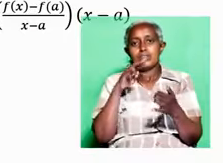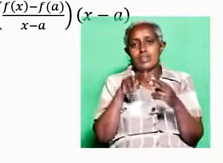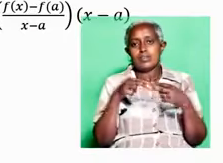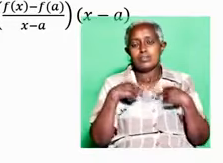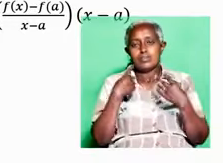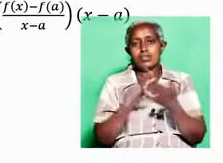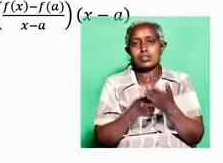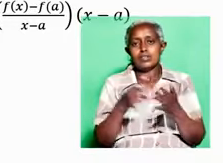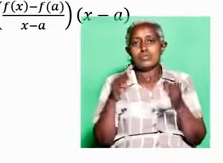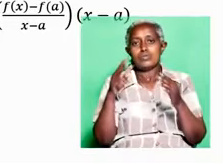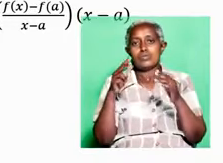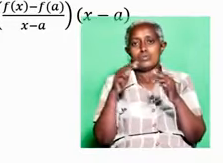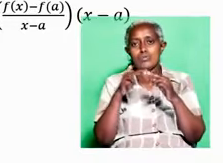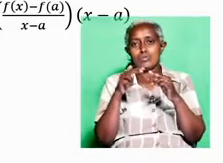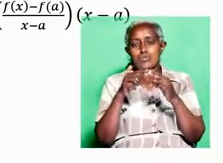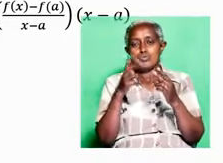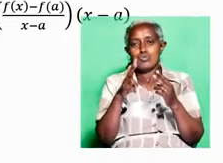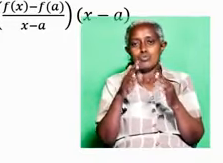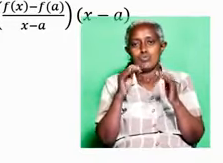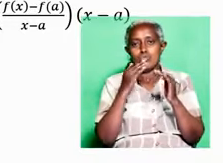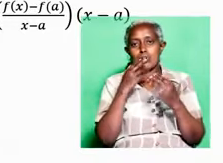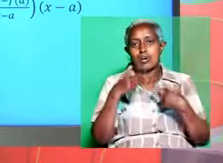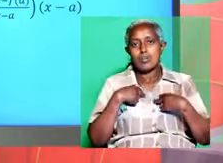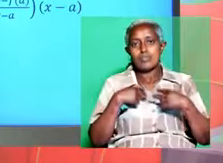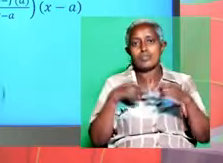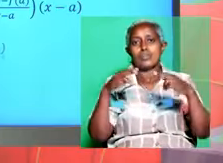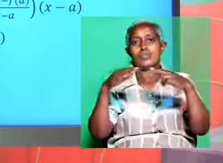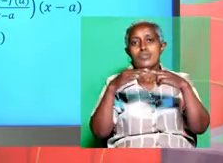These two are equivalent.